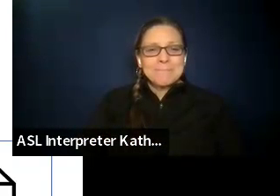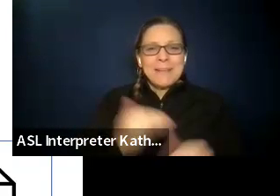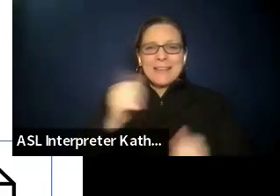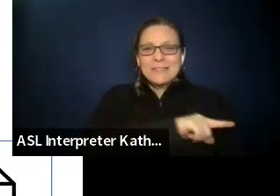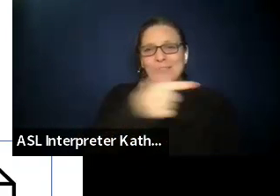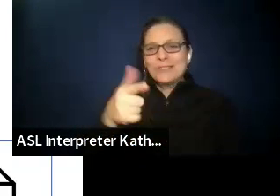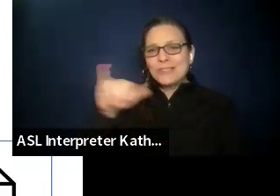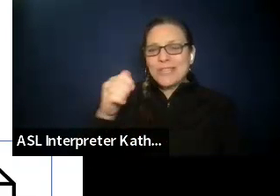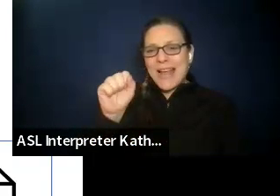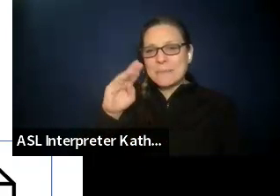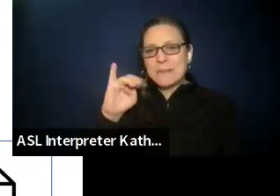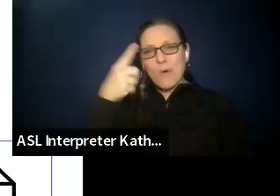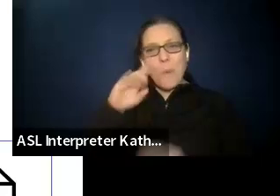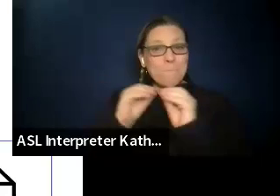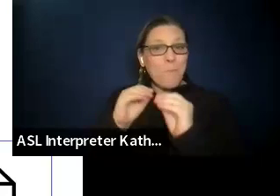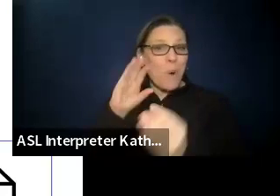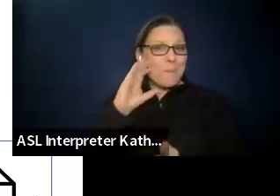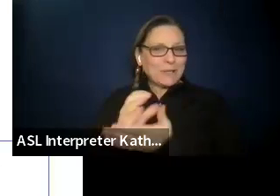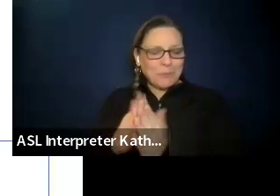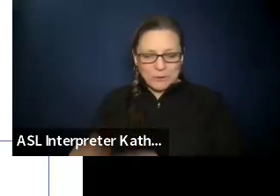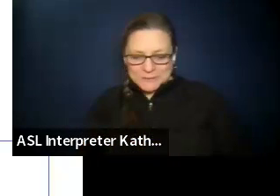to Jasmine for more picture books.